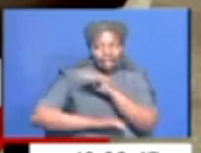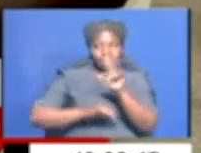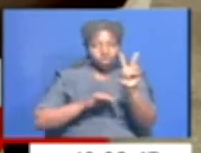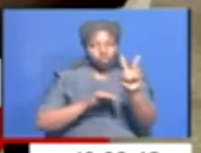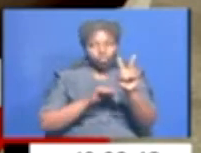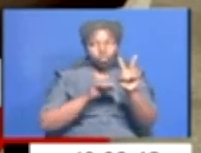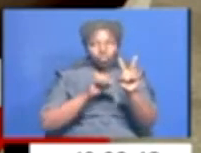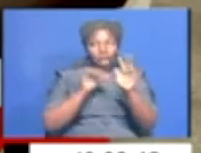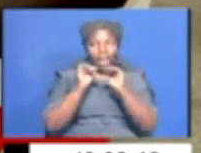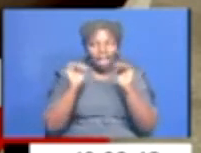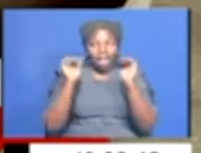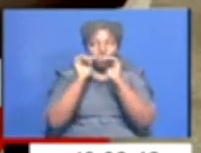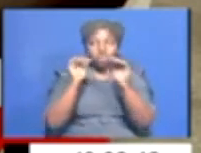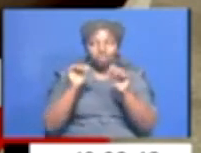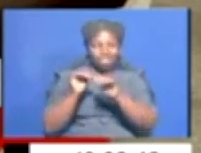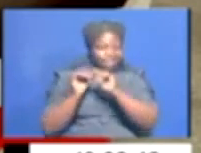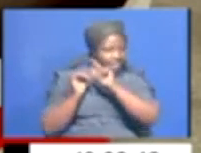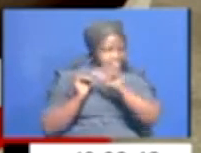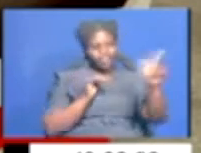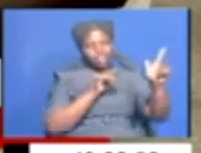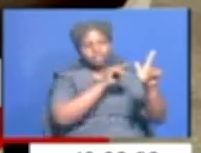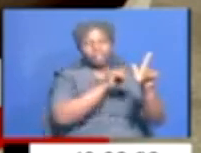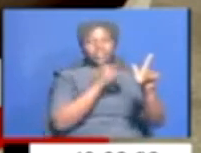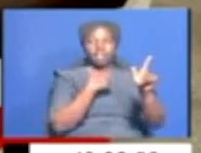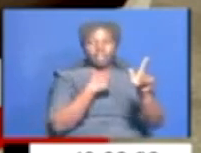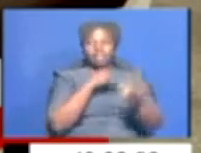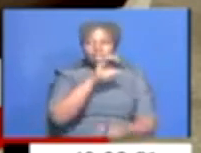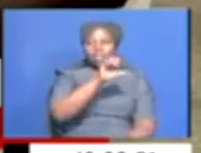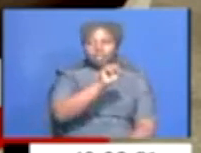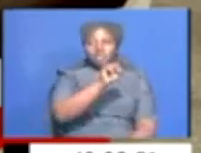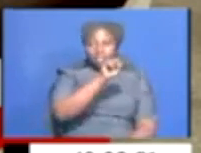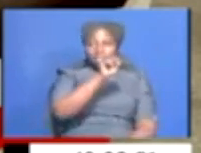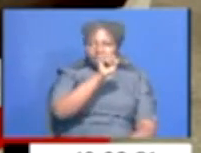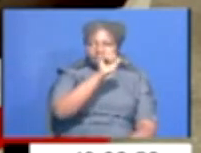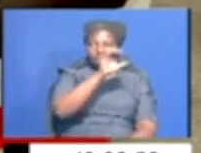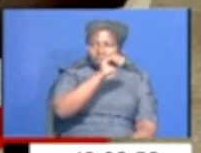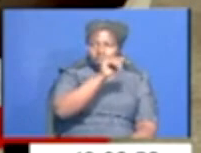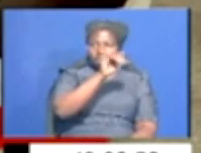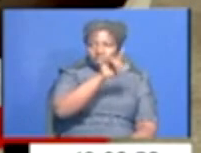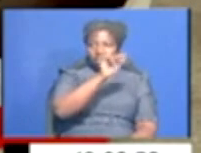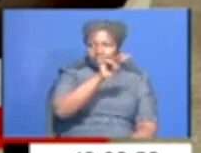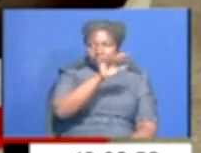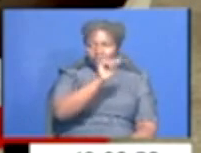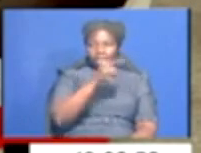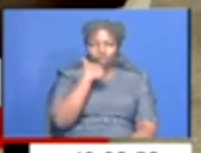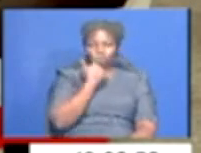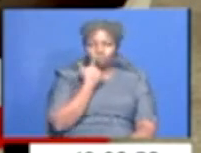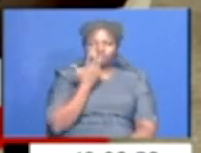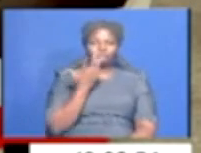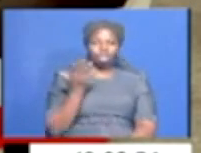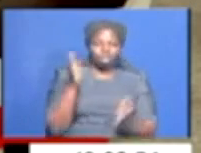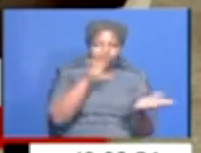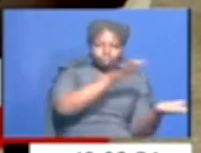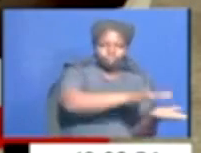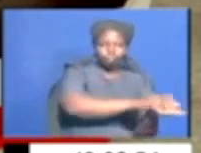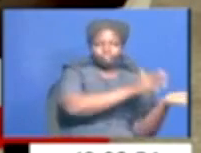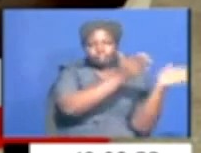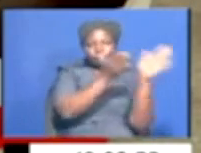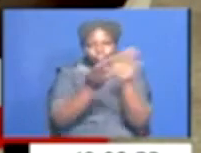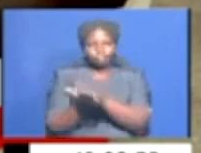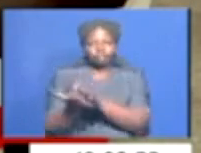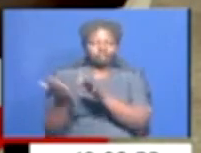And on my far left, we have got Sylvia Olero. She is a discus thrower. And Sylvia, congratulations. You're already headed to